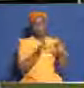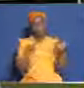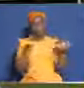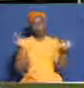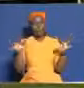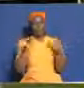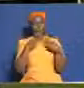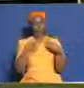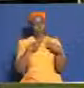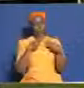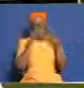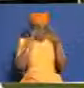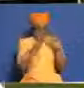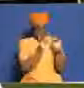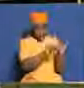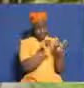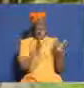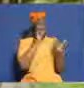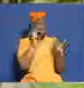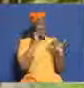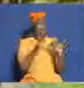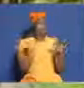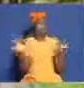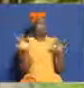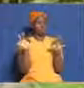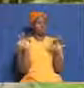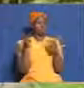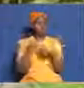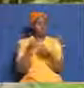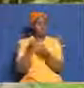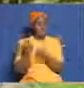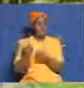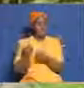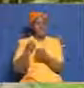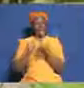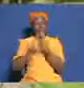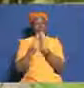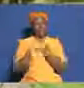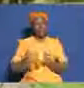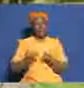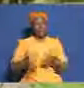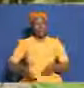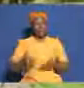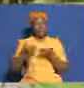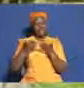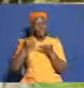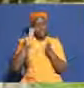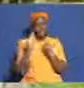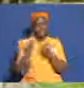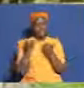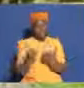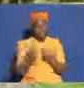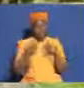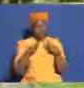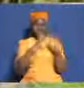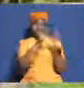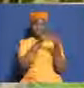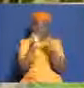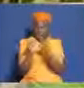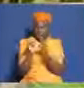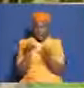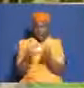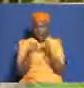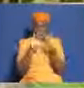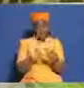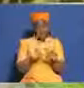long and it caused all these teenage pregnancies. Unakuta wanarandaranda kwa sasa hawachukui maanani huyu msichana naye ni